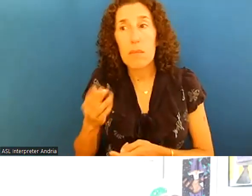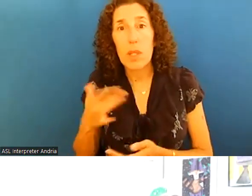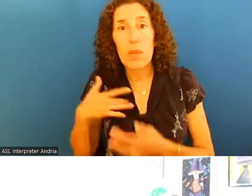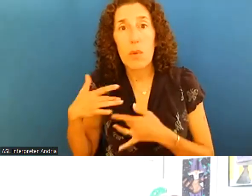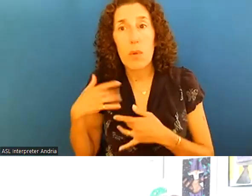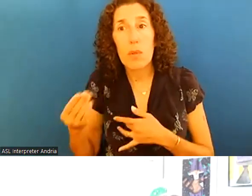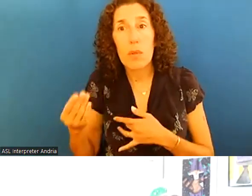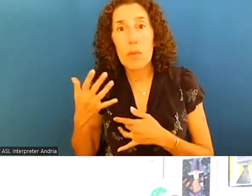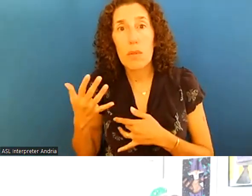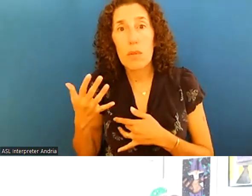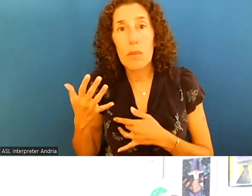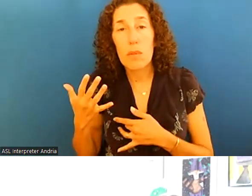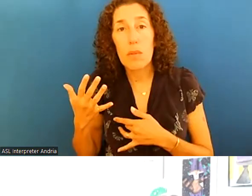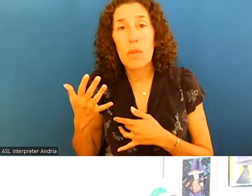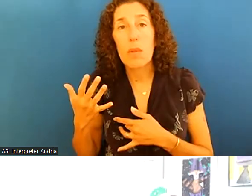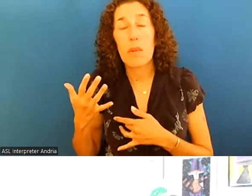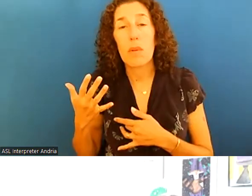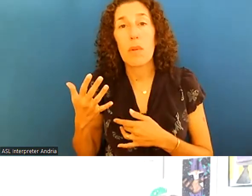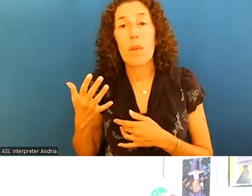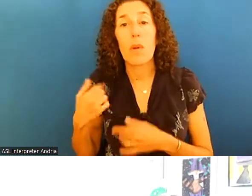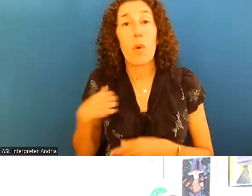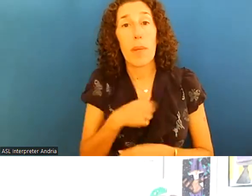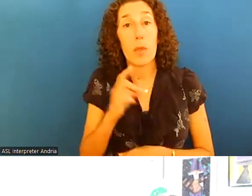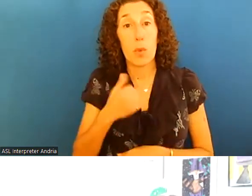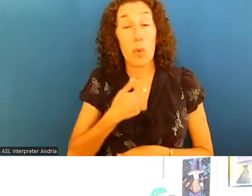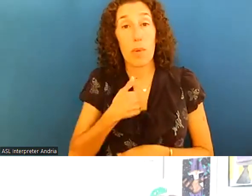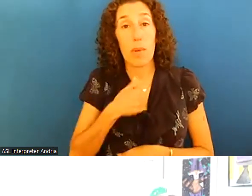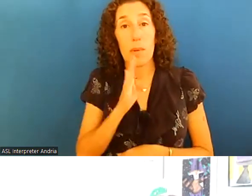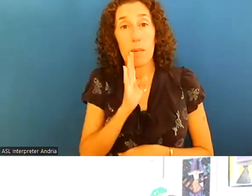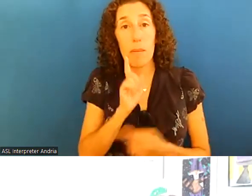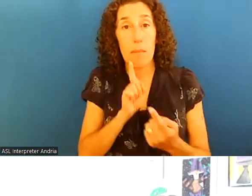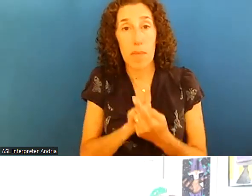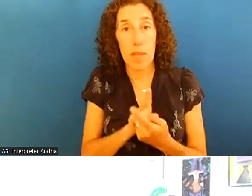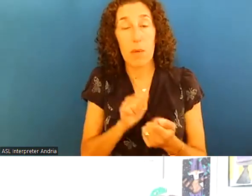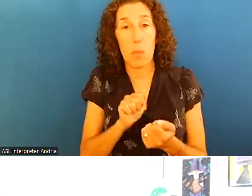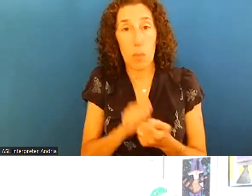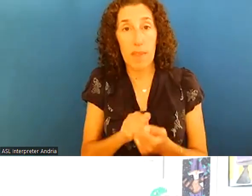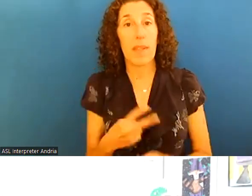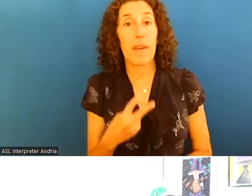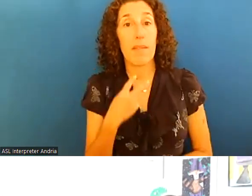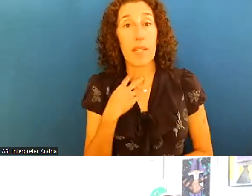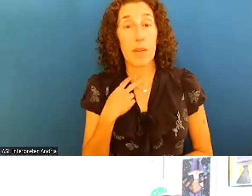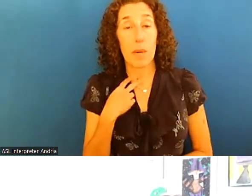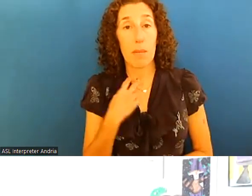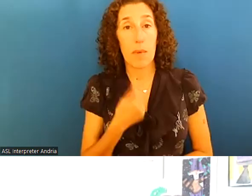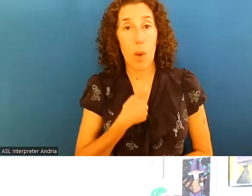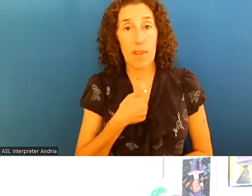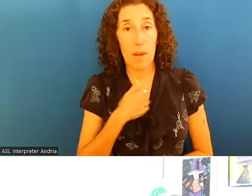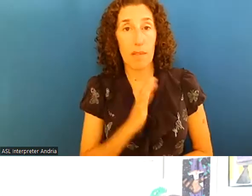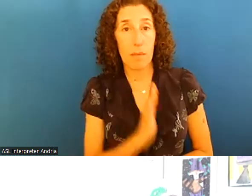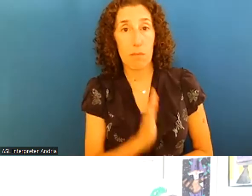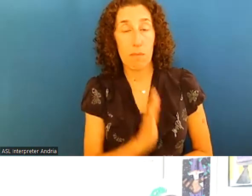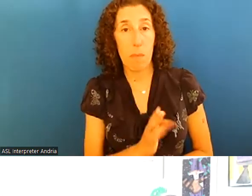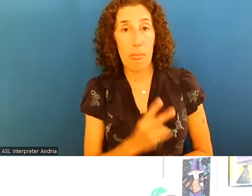with the victim. We try to keep the advocates out